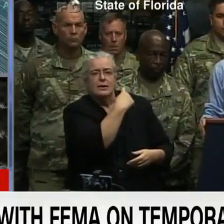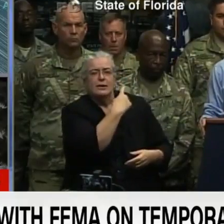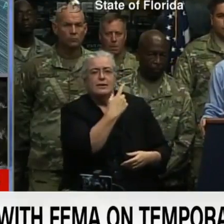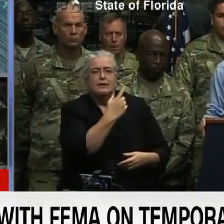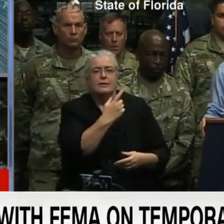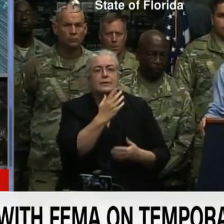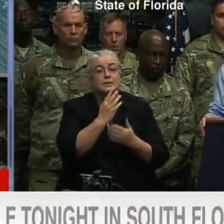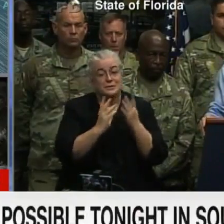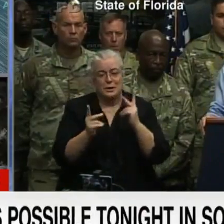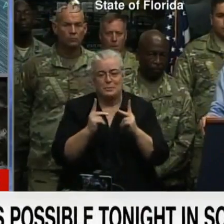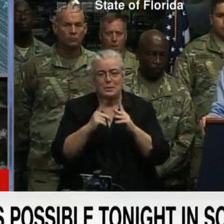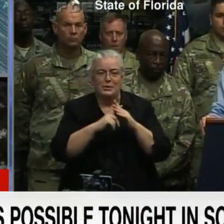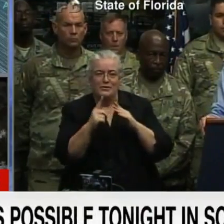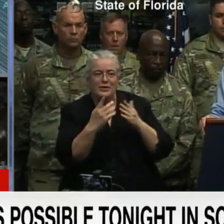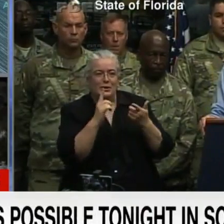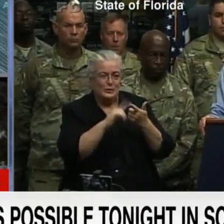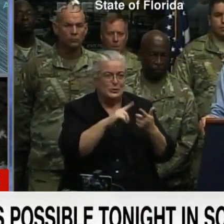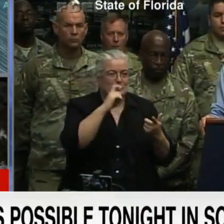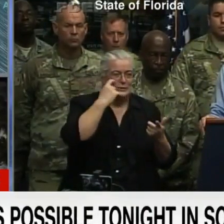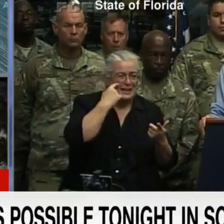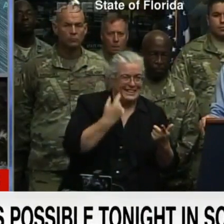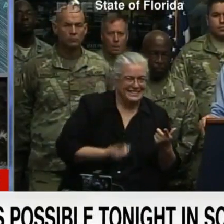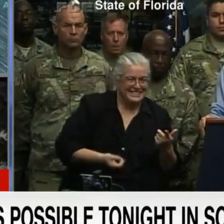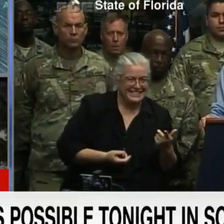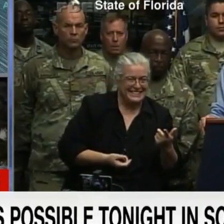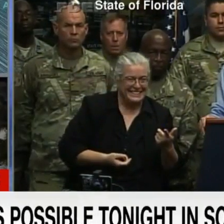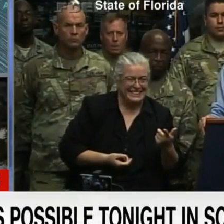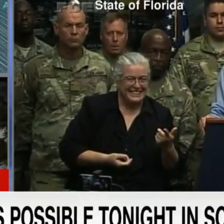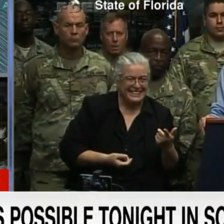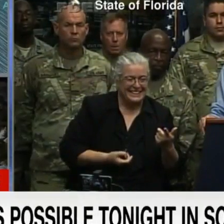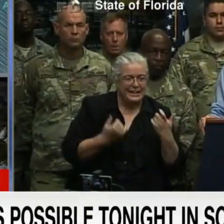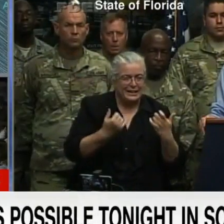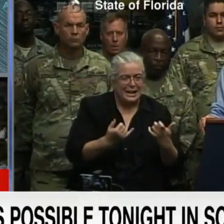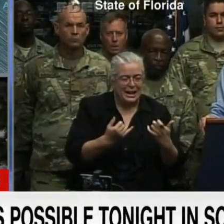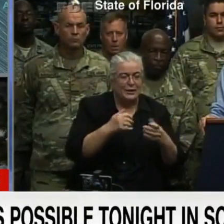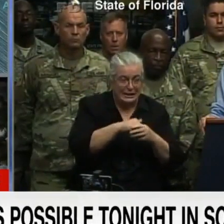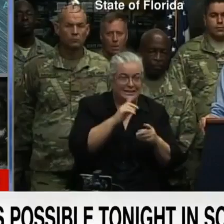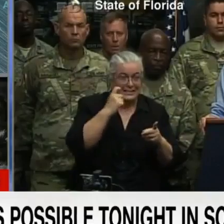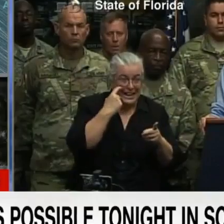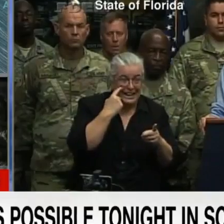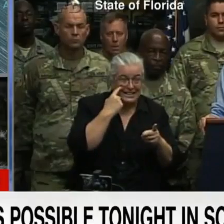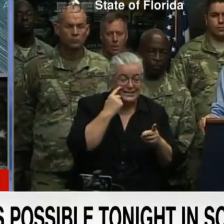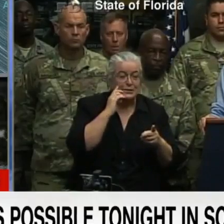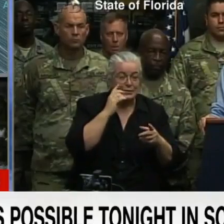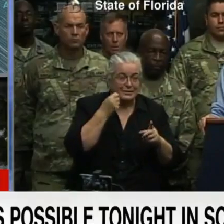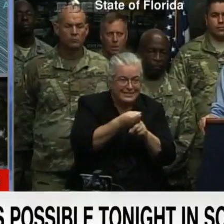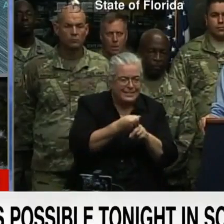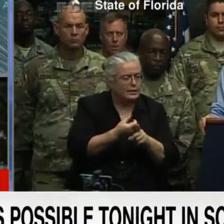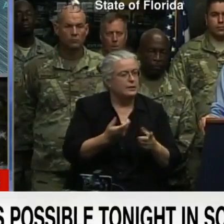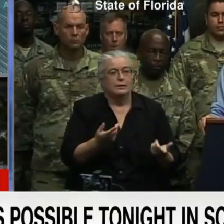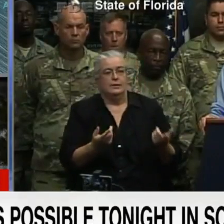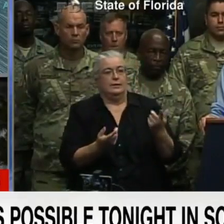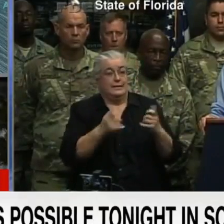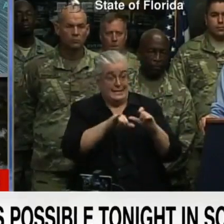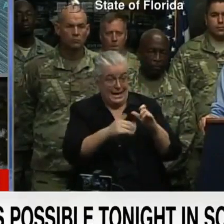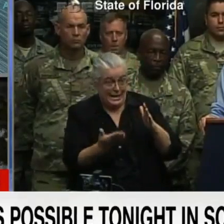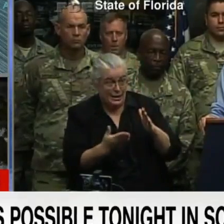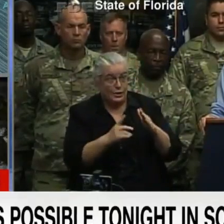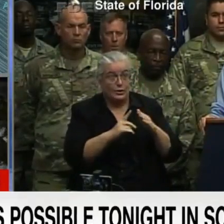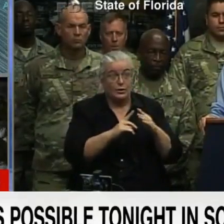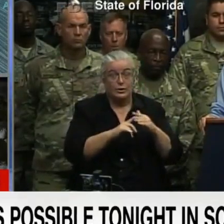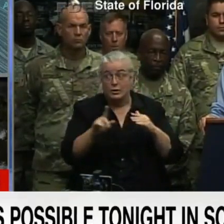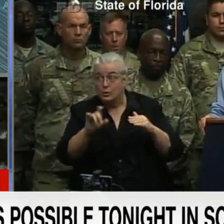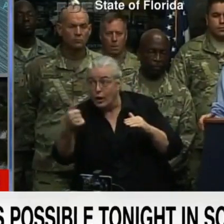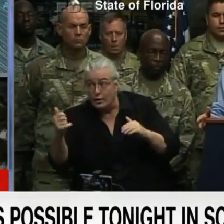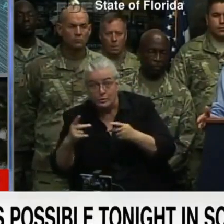came up here basically from South Florida, now they're more in the path than South Florida. Should they stay here or go somewhere else?